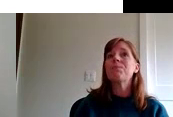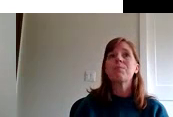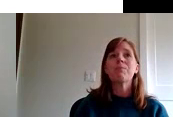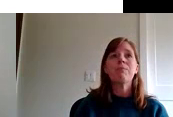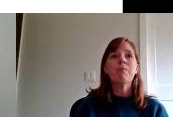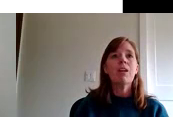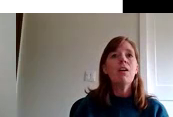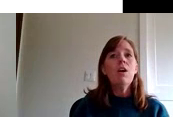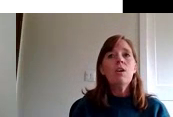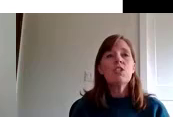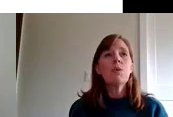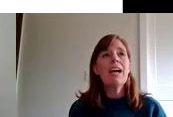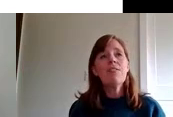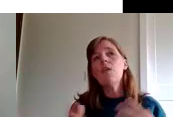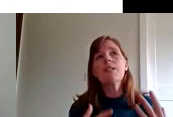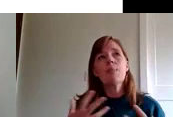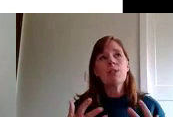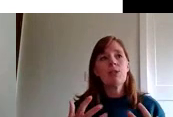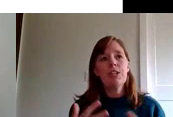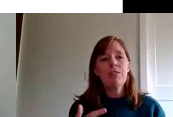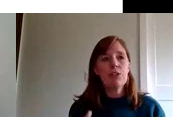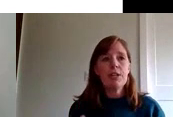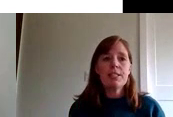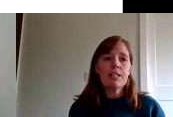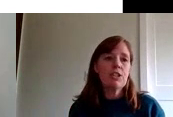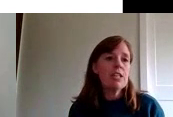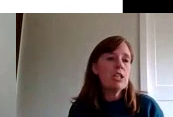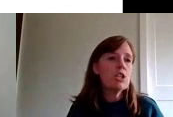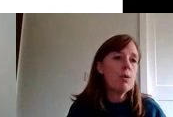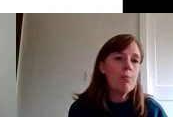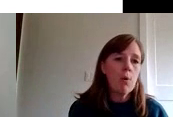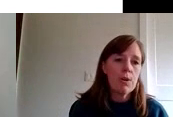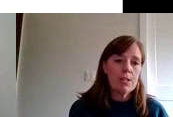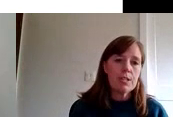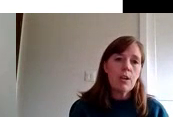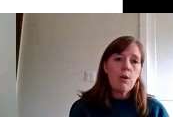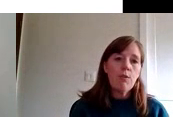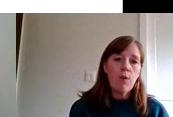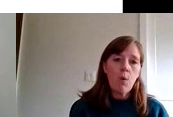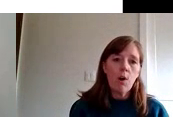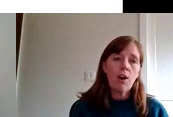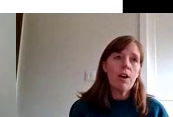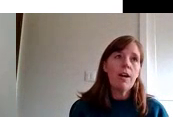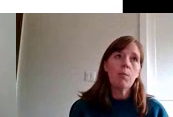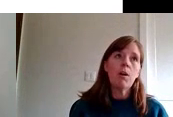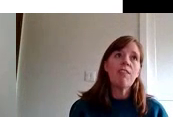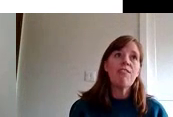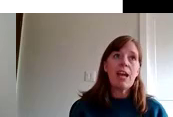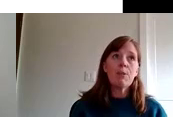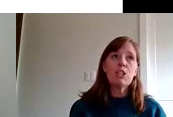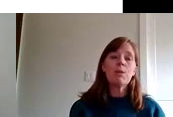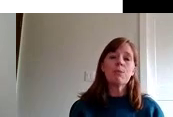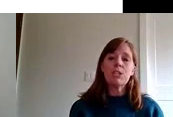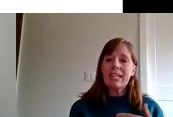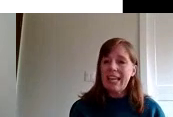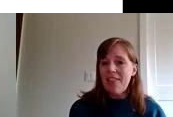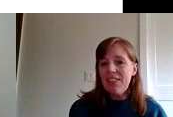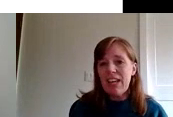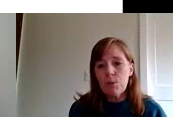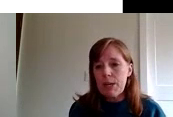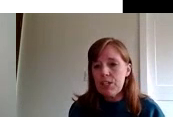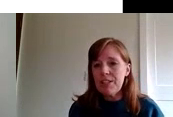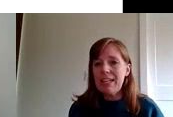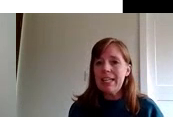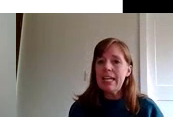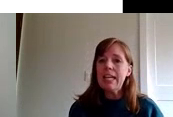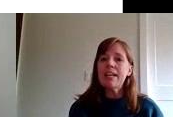good. So we have all this opportunity for translation, and it's so important for our families to be able to get